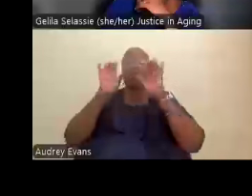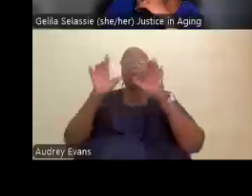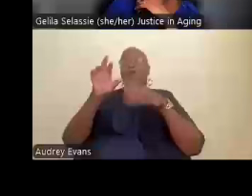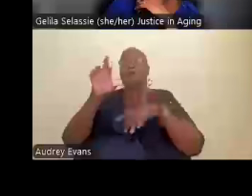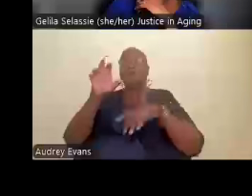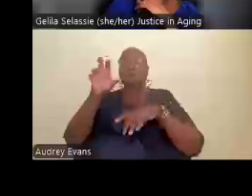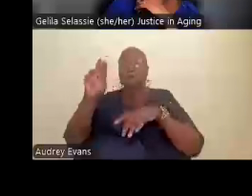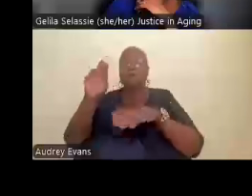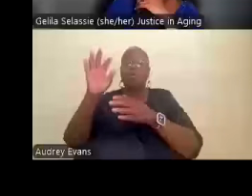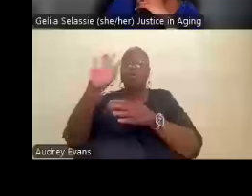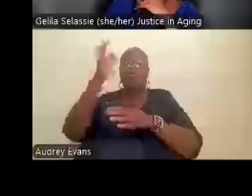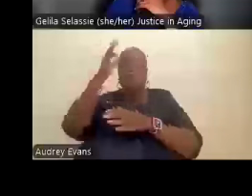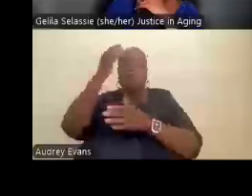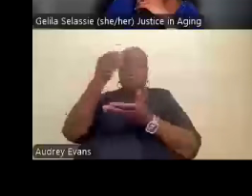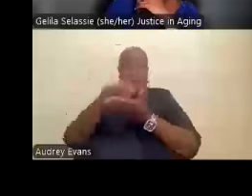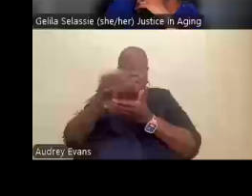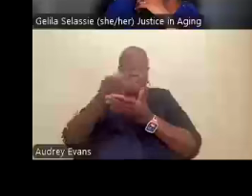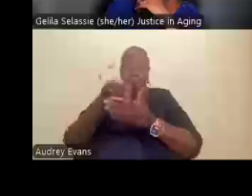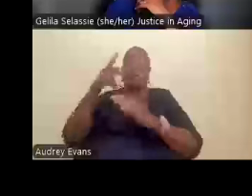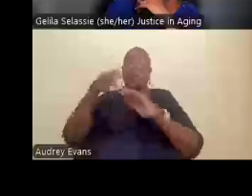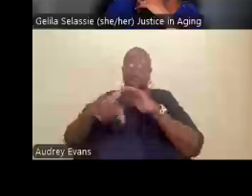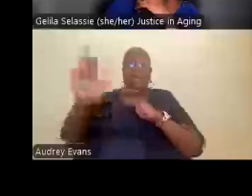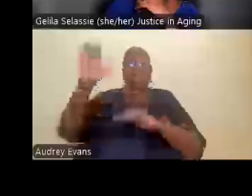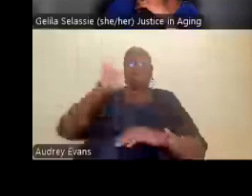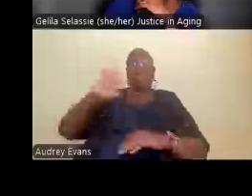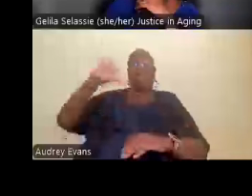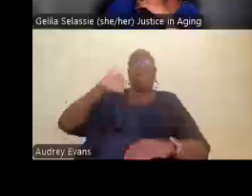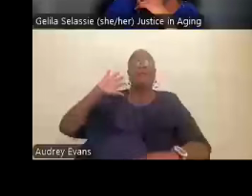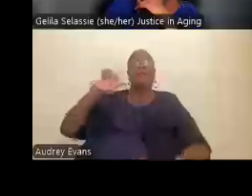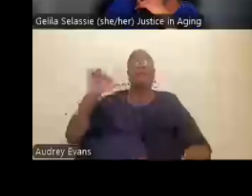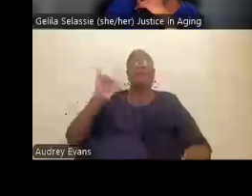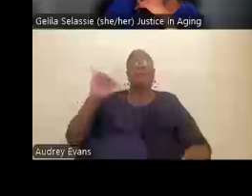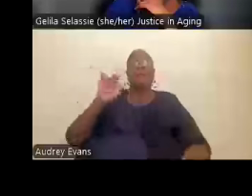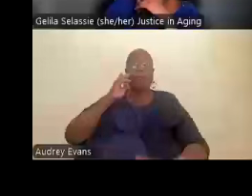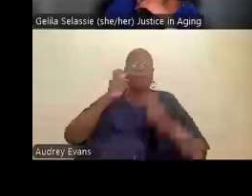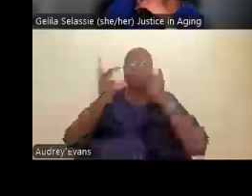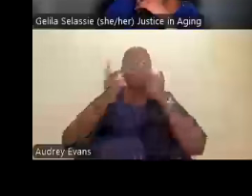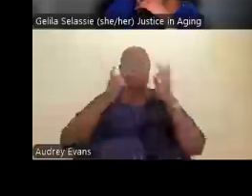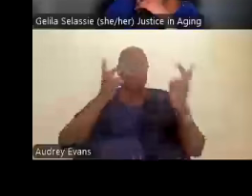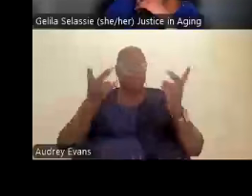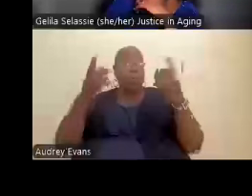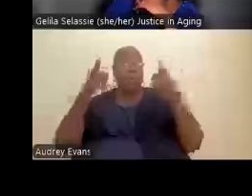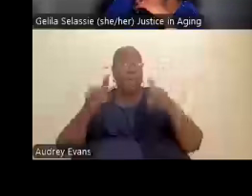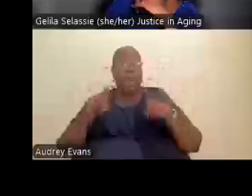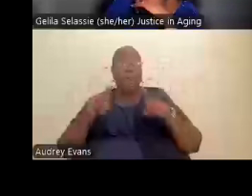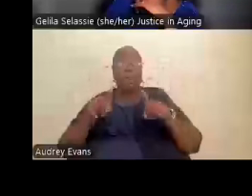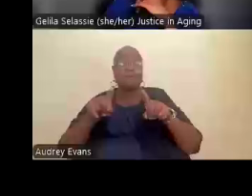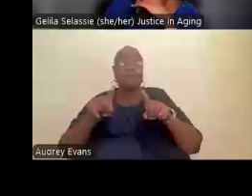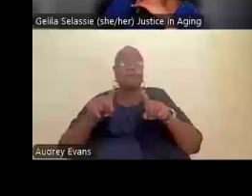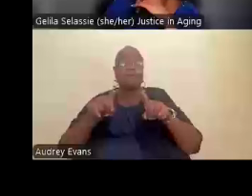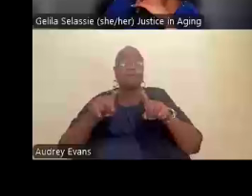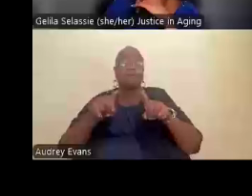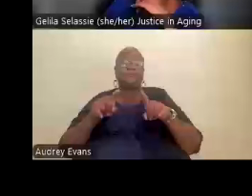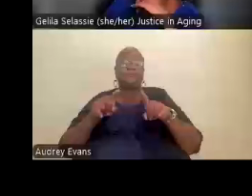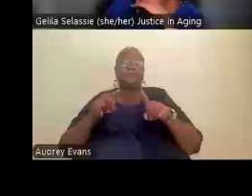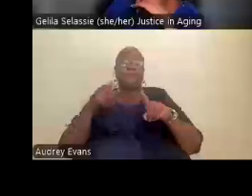funding was cut back then as well. And then we saw what that meant. Spending